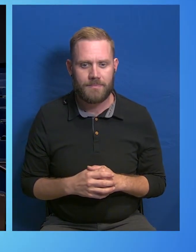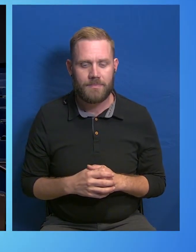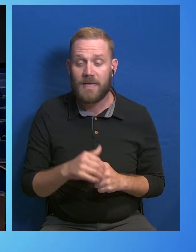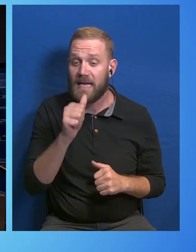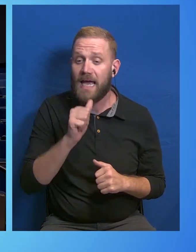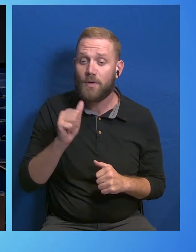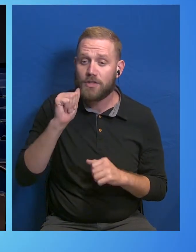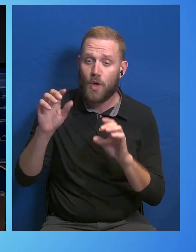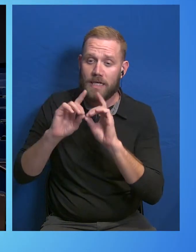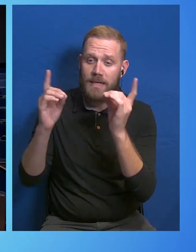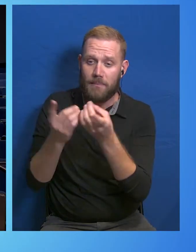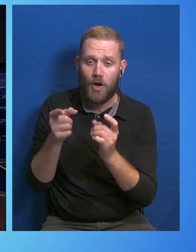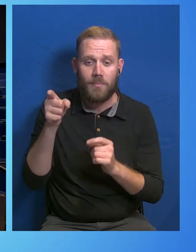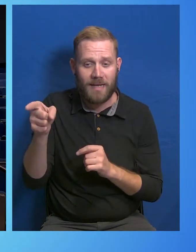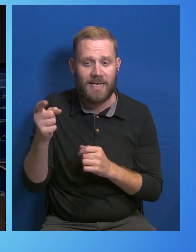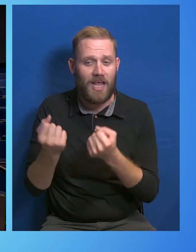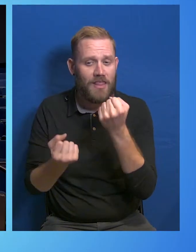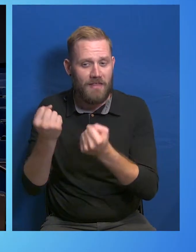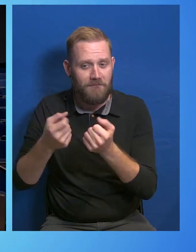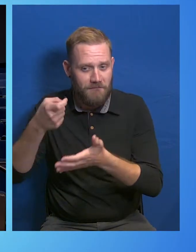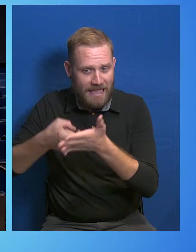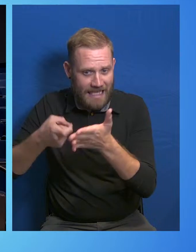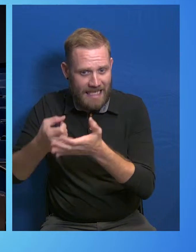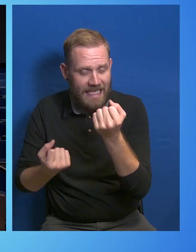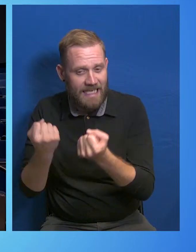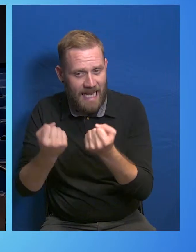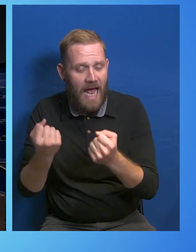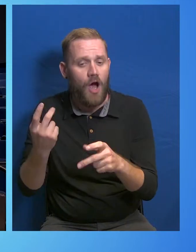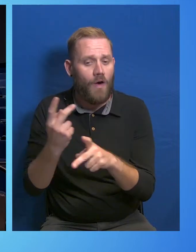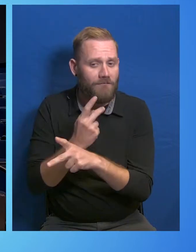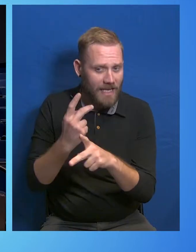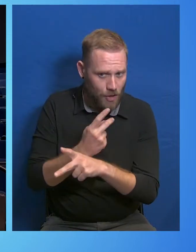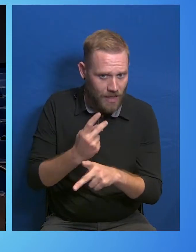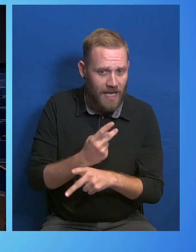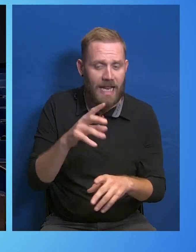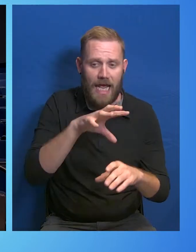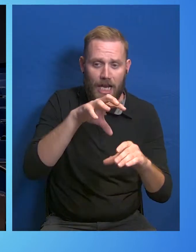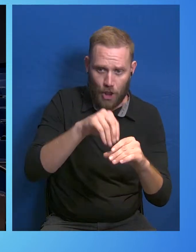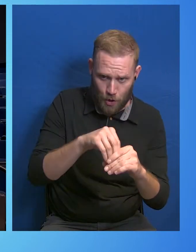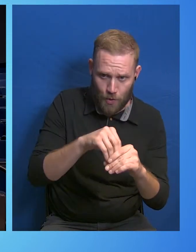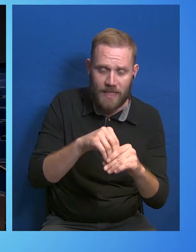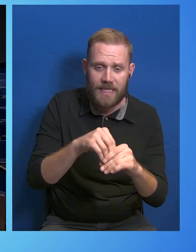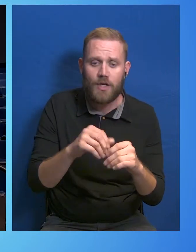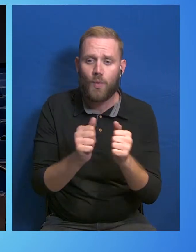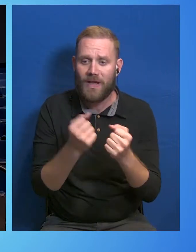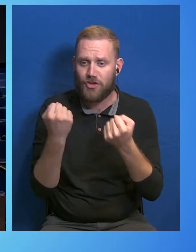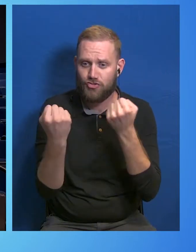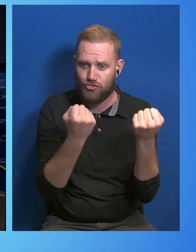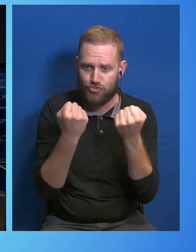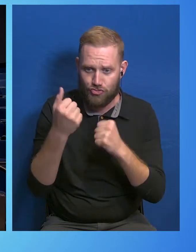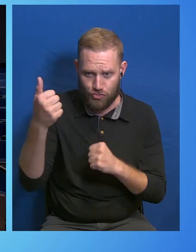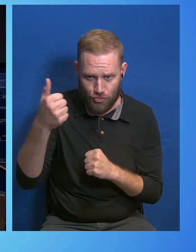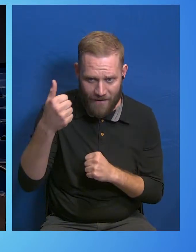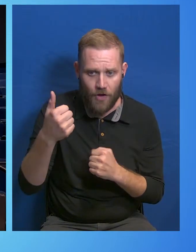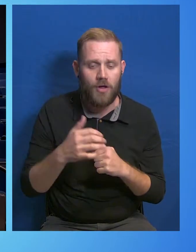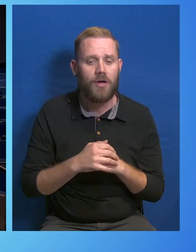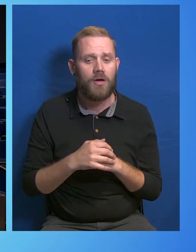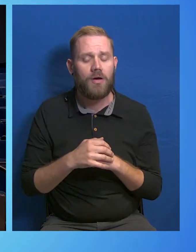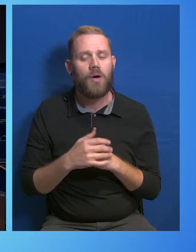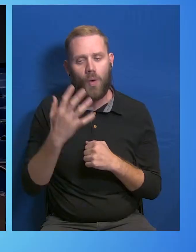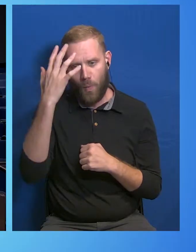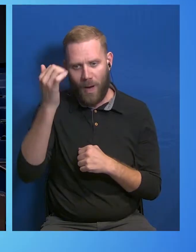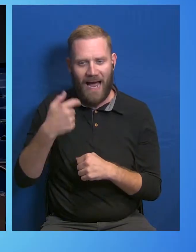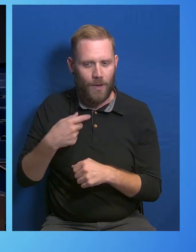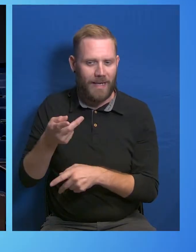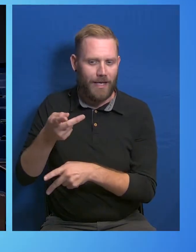Arizona Department of Transportation fleet charges are now calculated and included in travel since we are leasing the